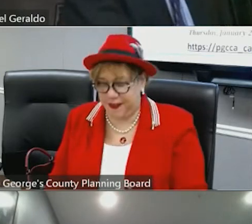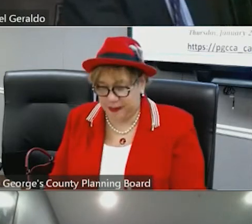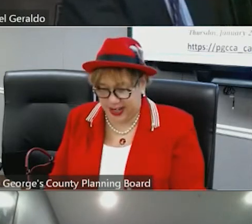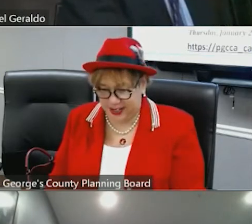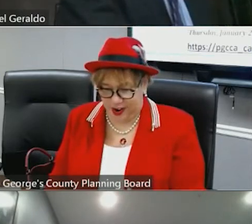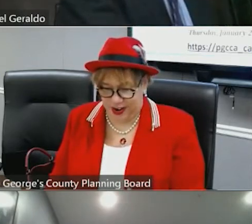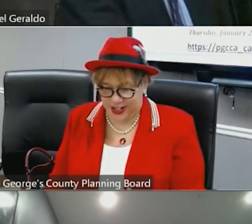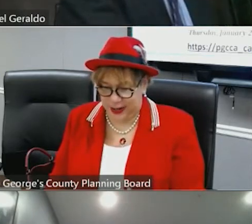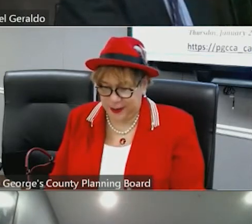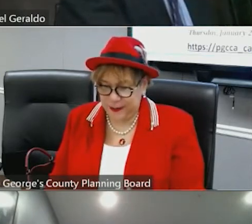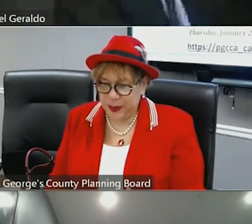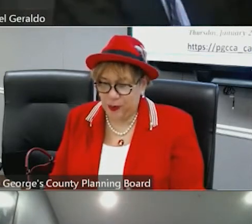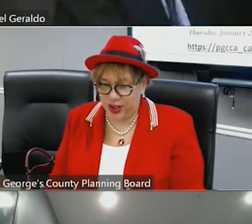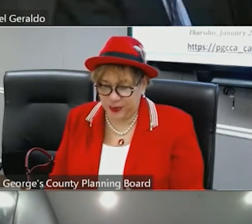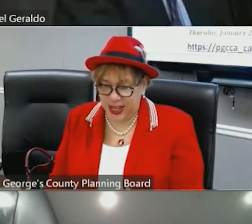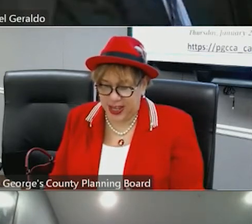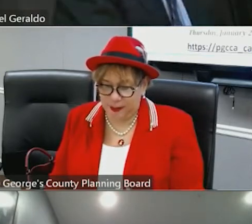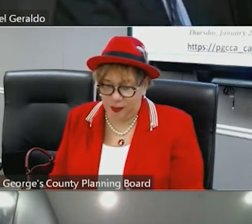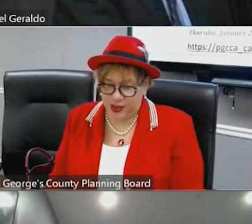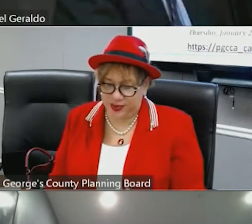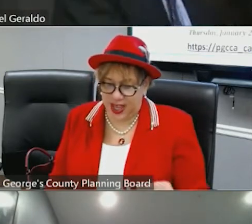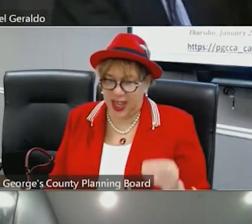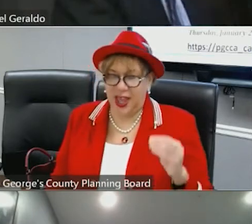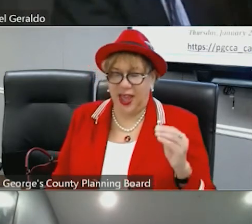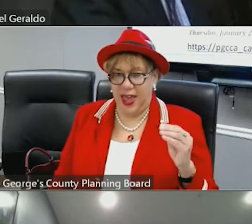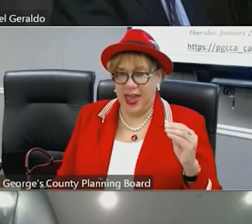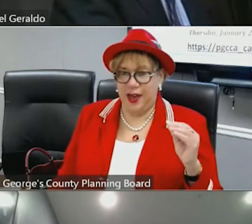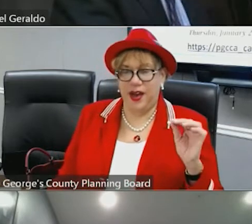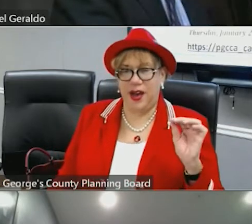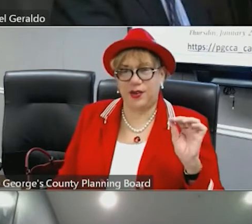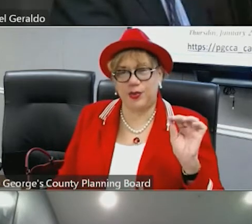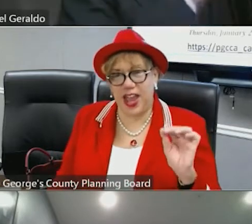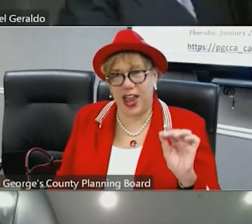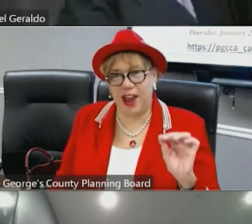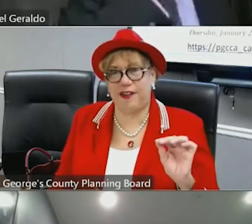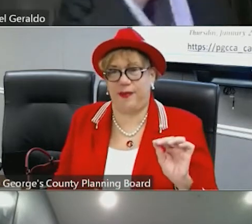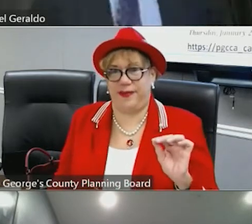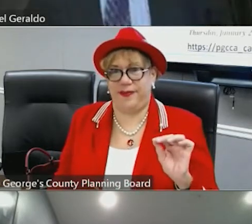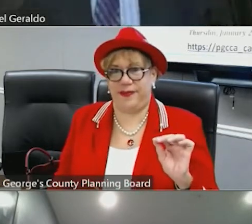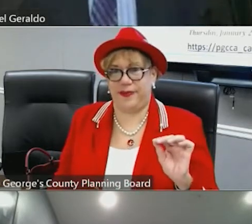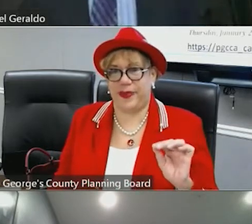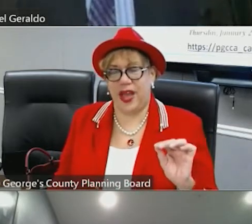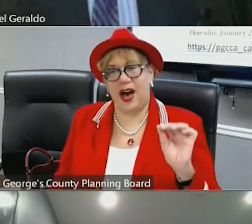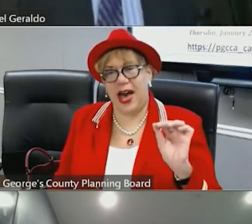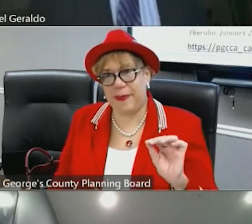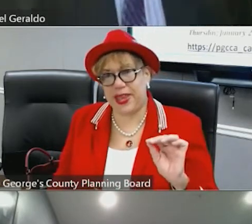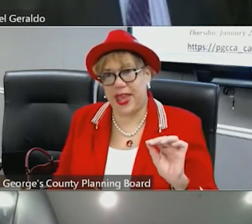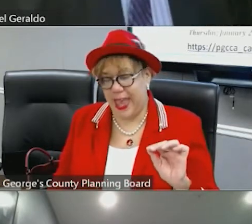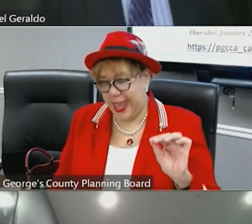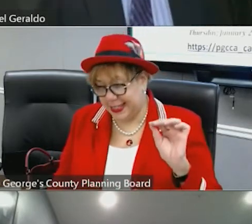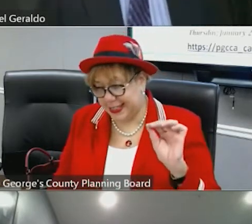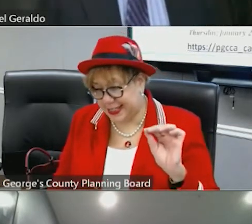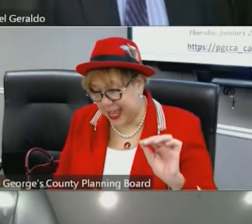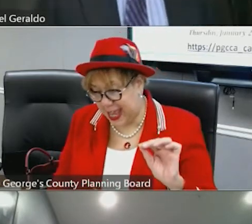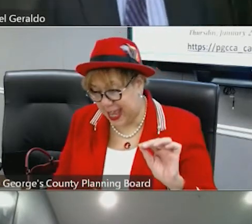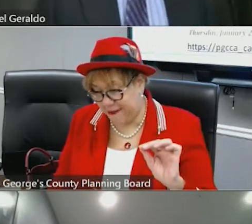Phi Beta Sorority. We also want to take a moment to say, to wish everyone a happy